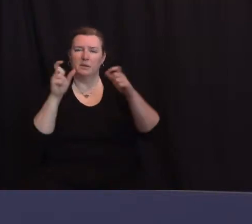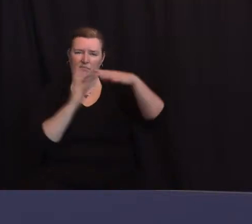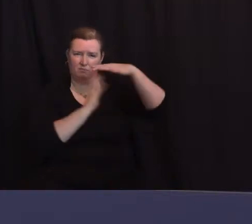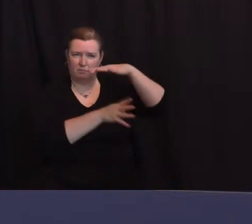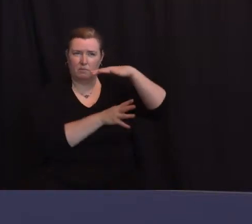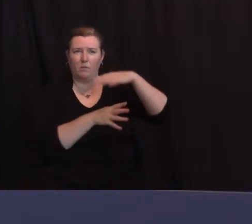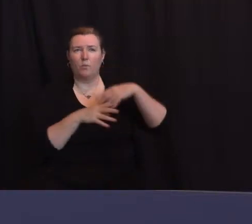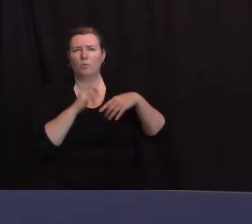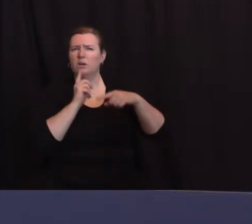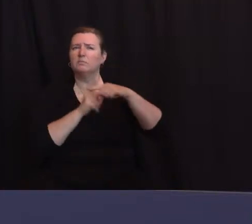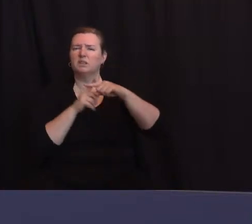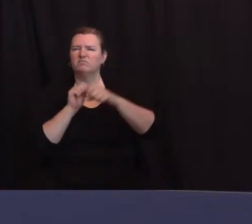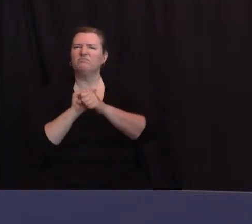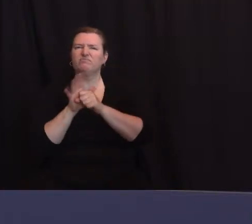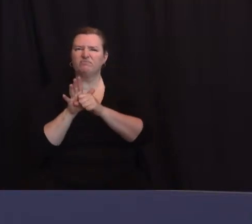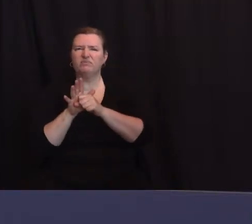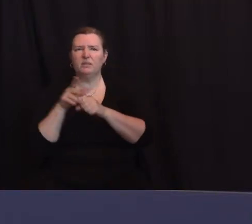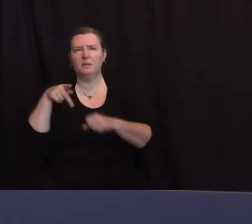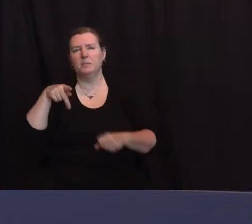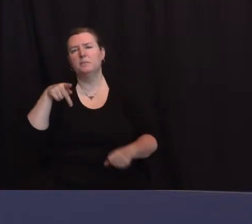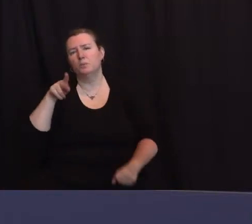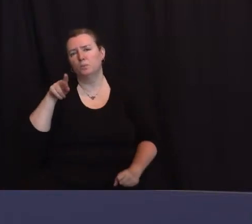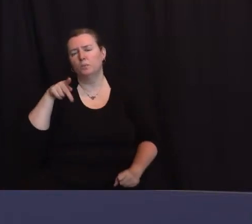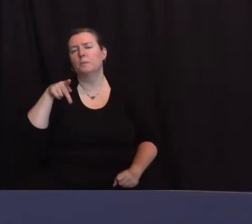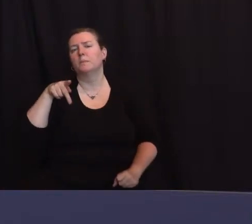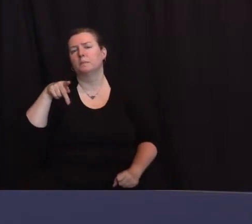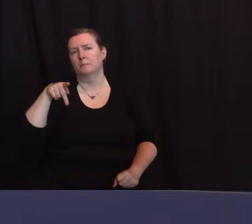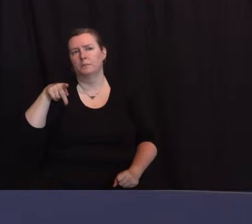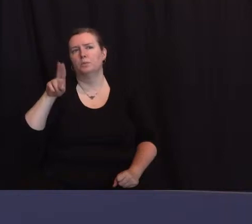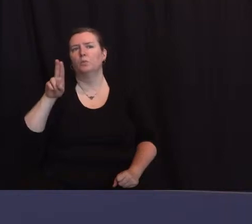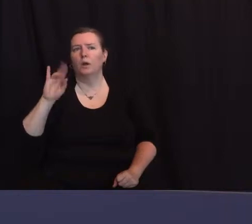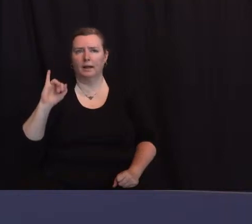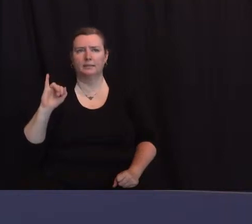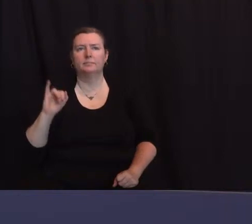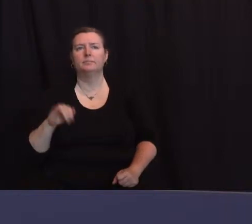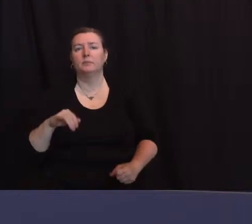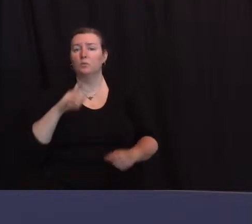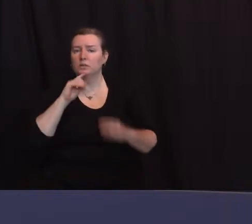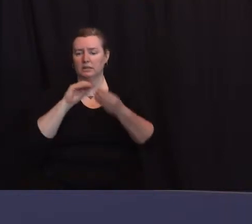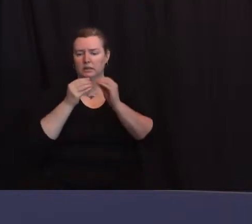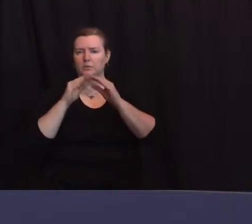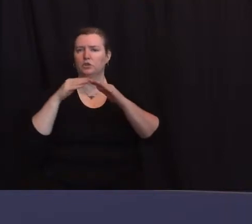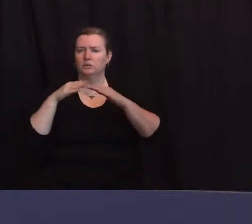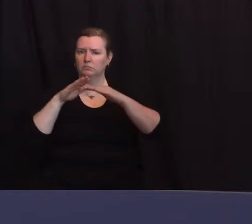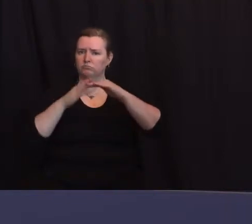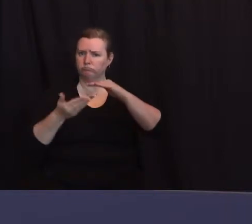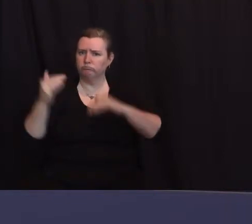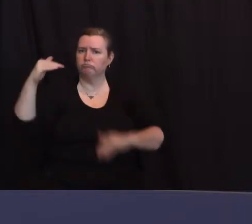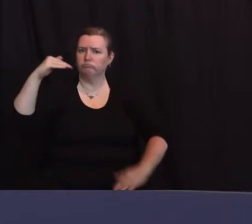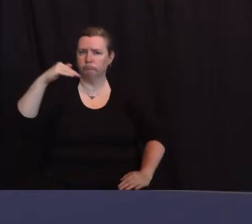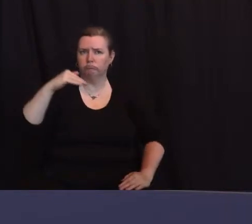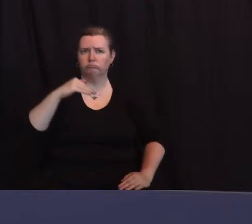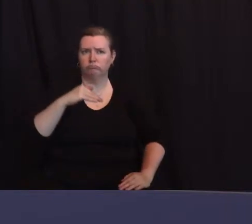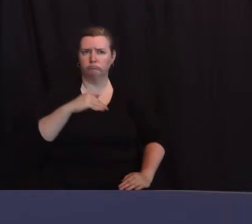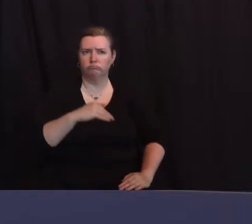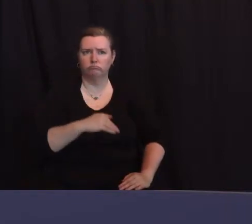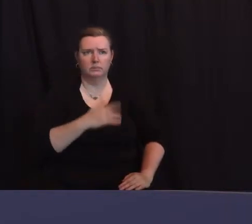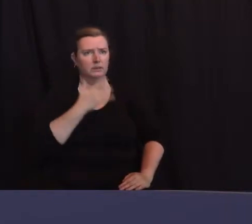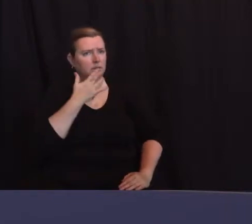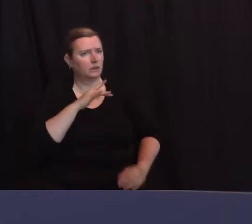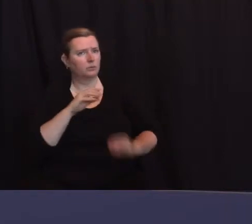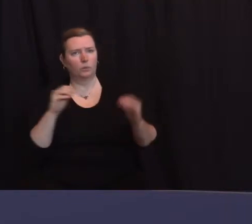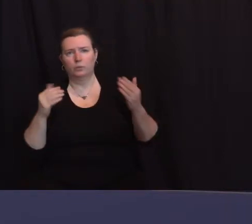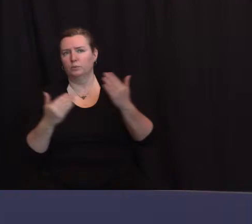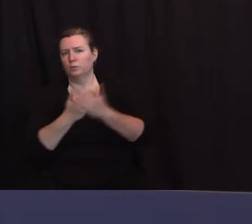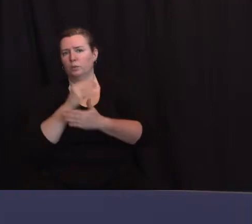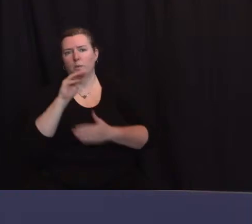COVID-positive patients and PUIs. This trend continues to head in the right direction. Fortunately, there are no new reports of